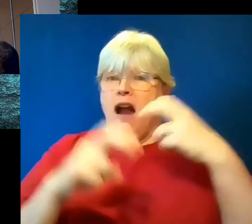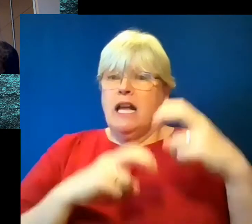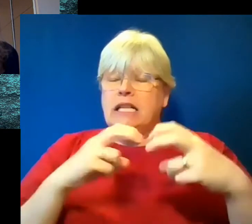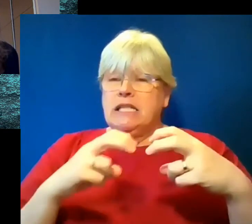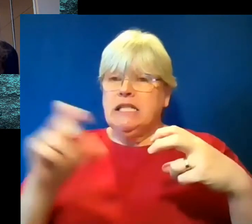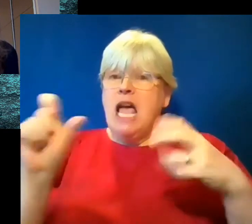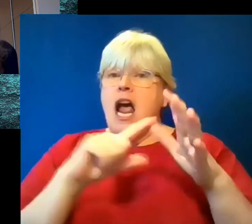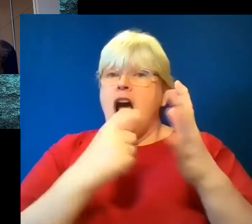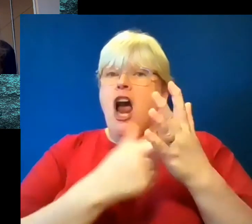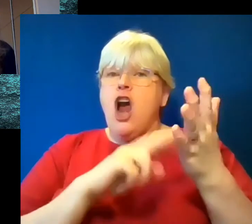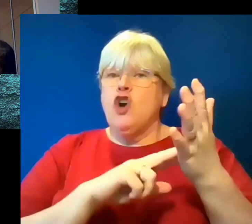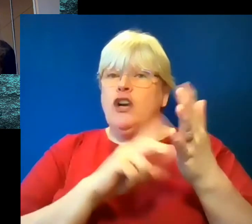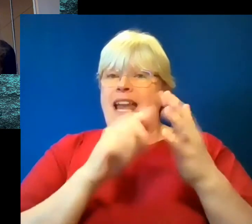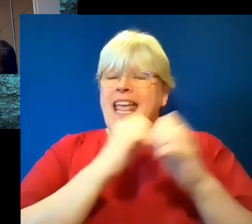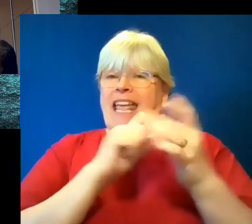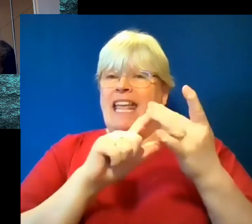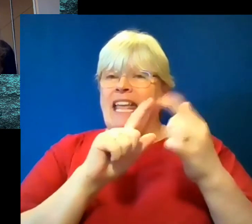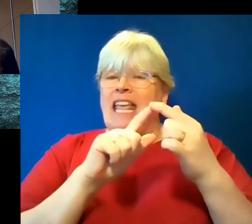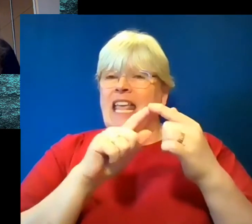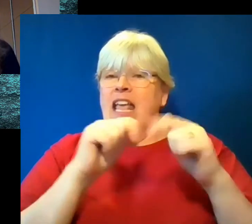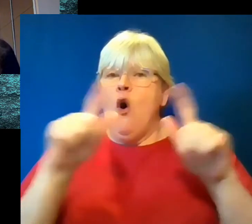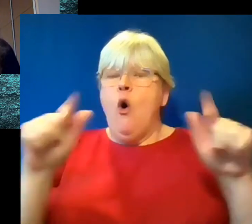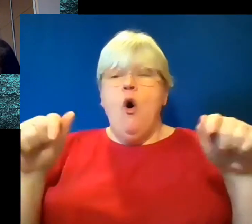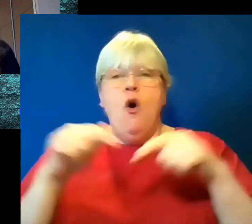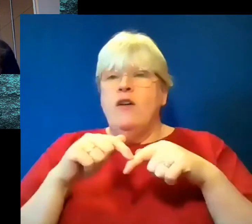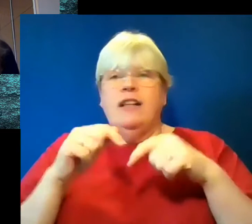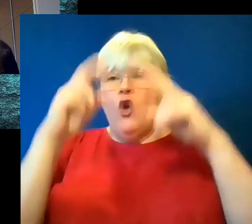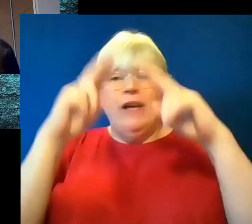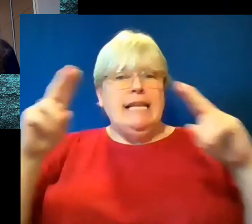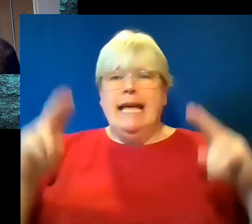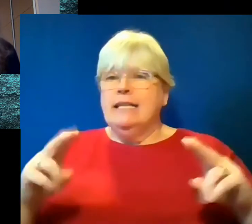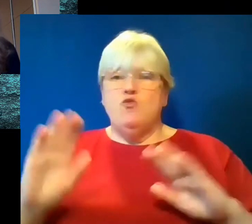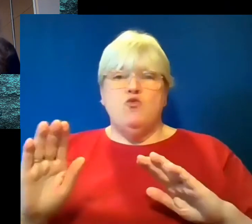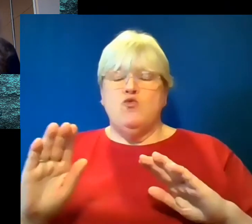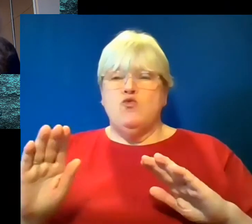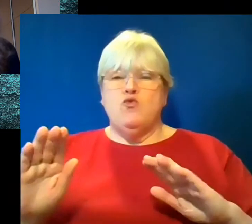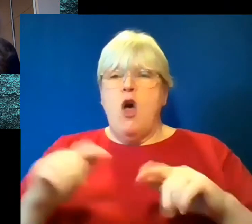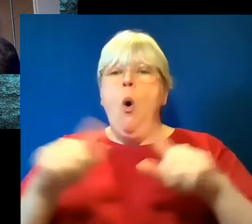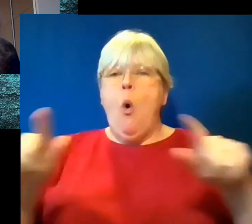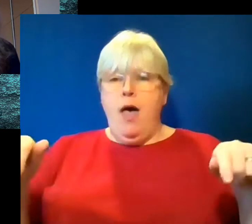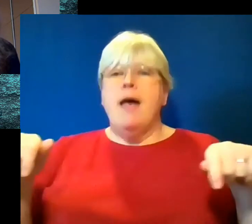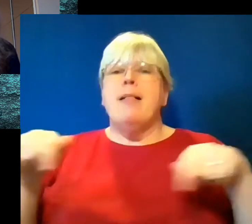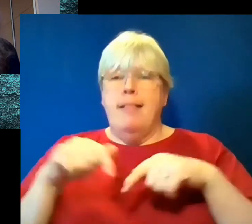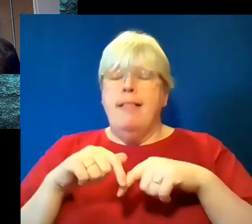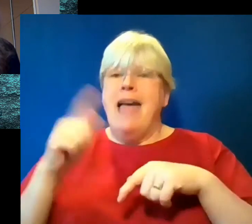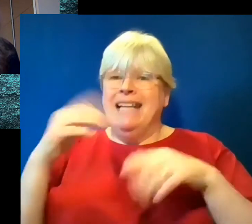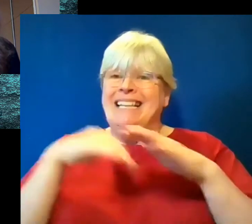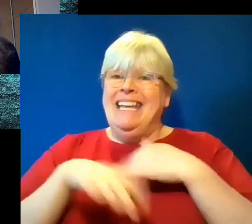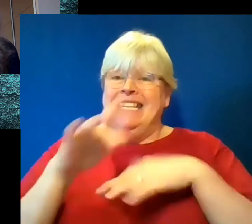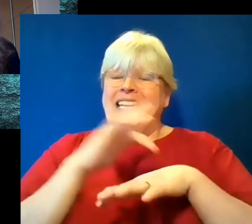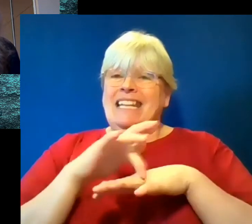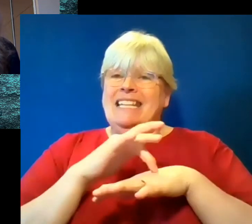not a circus under canvas, a big marquee like we would expect. It's actually inside, and there's a brilliant